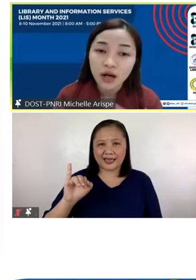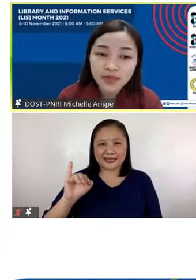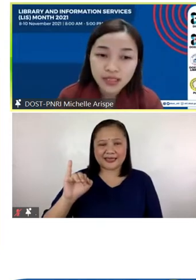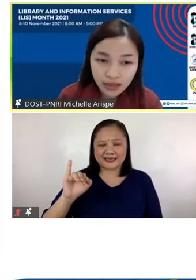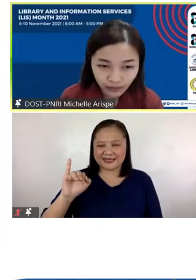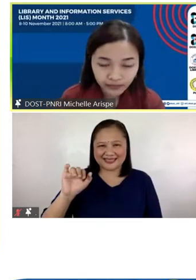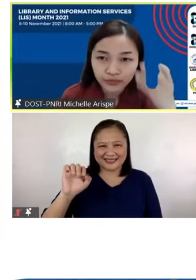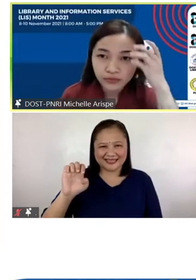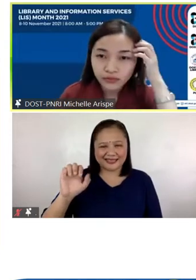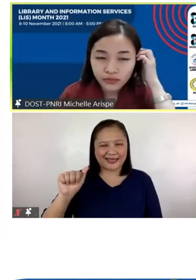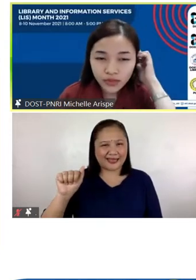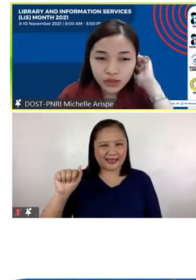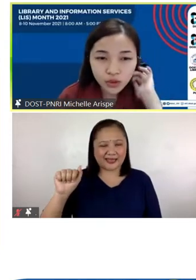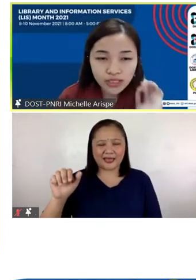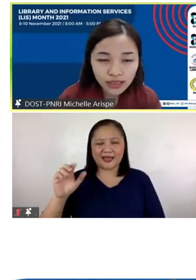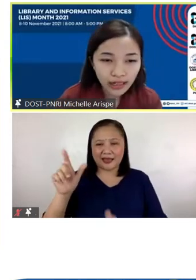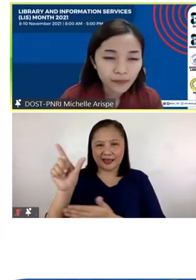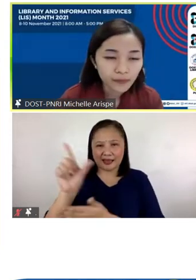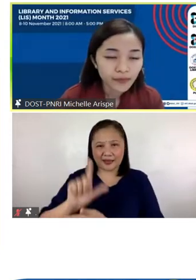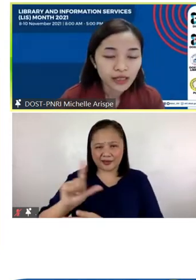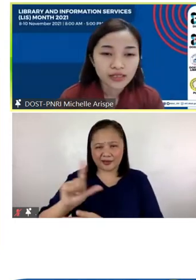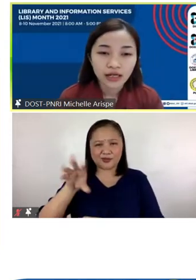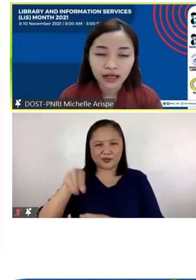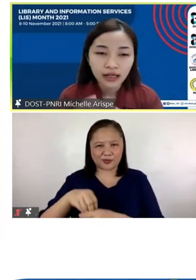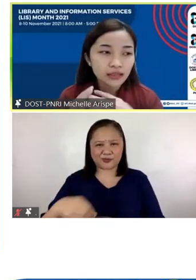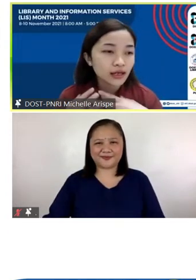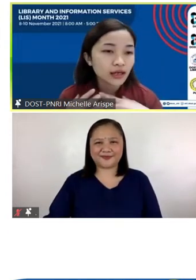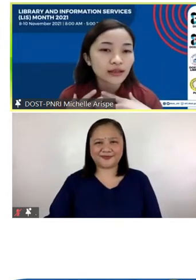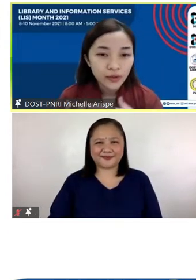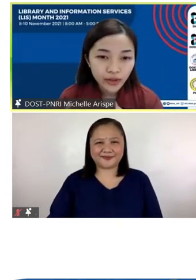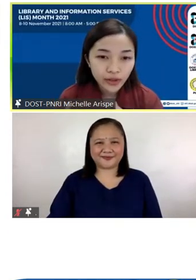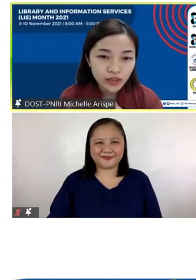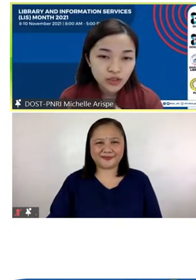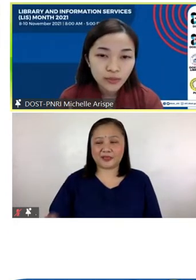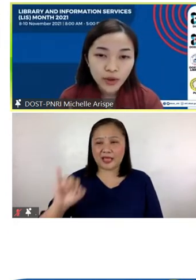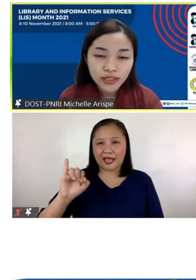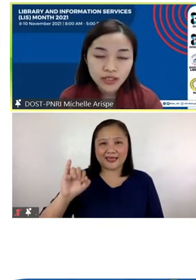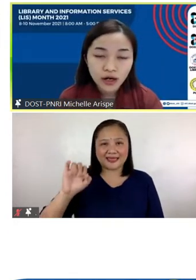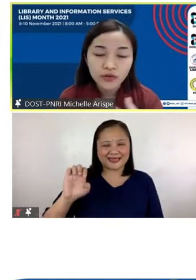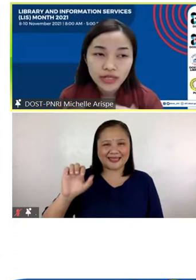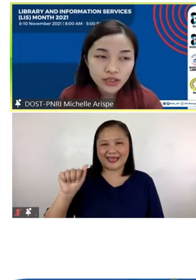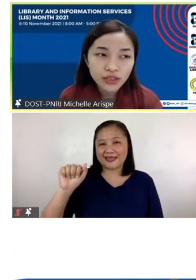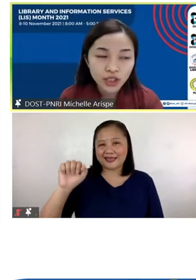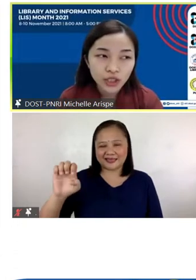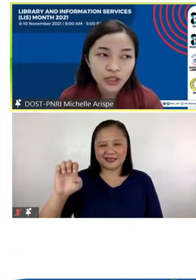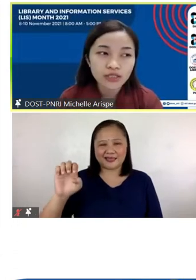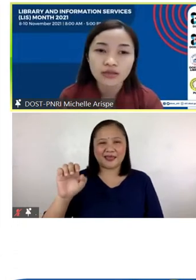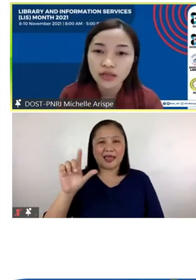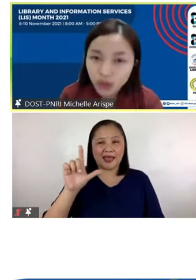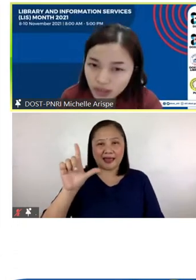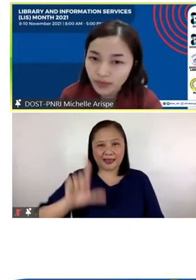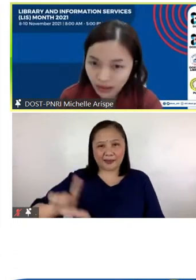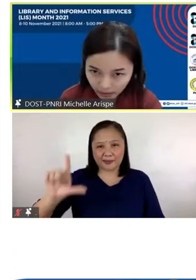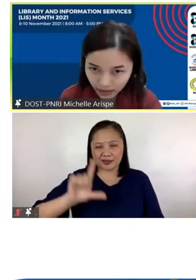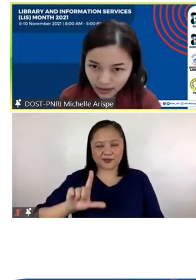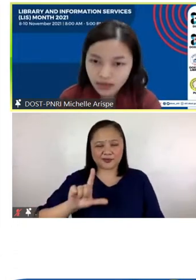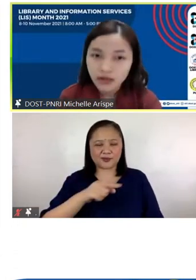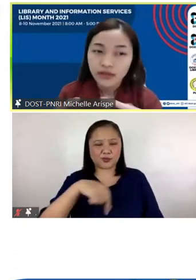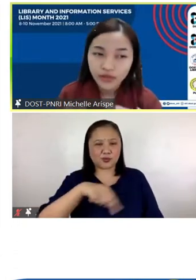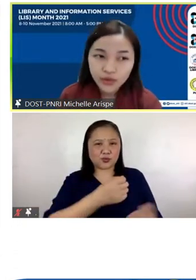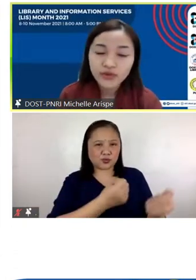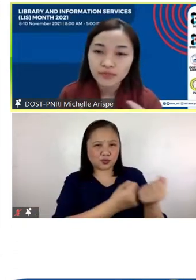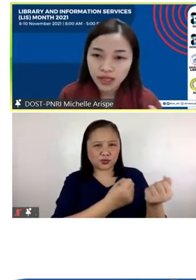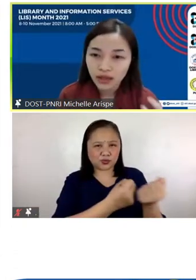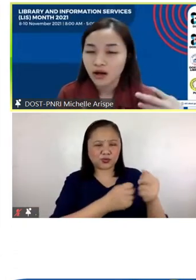library comes in. So sila sa IAEA library supports our researchers dito sa